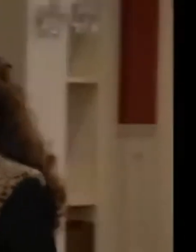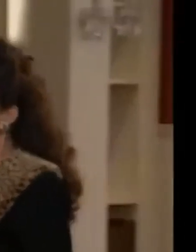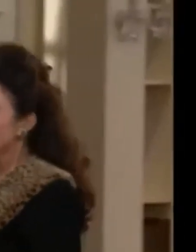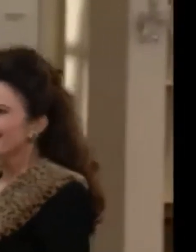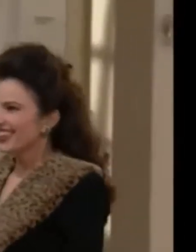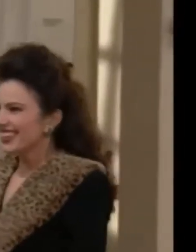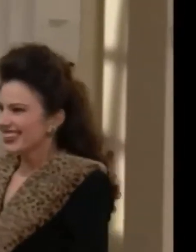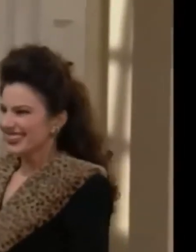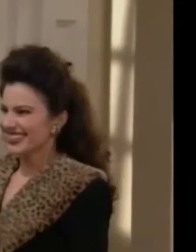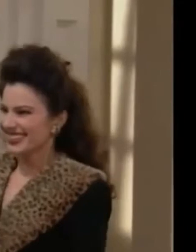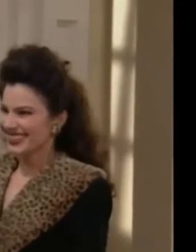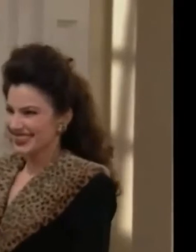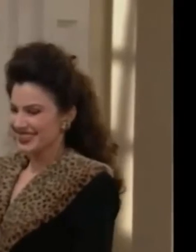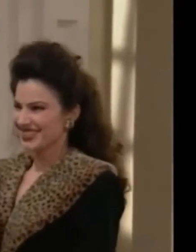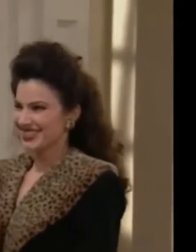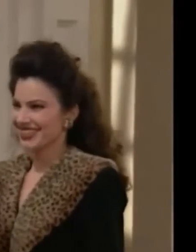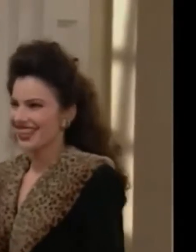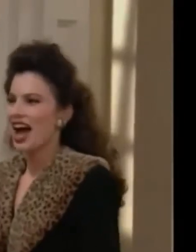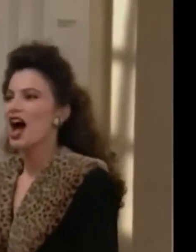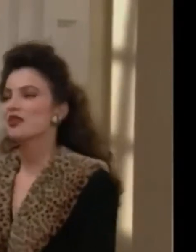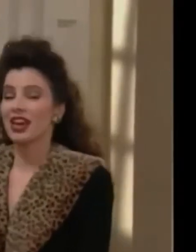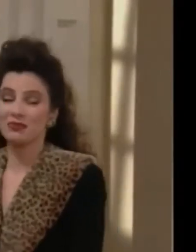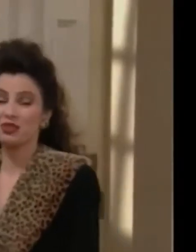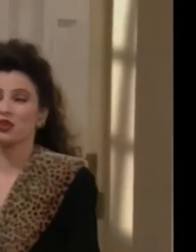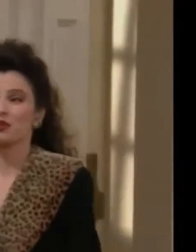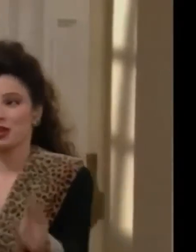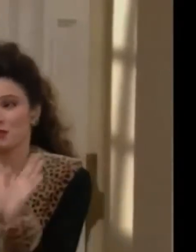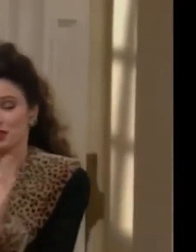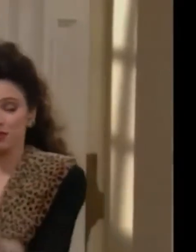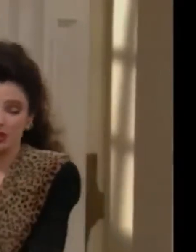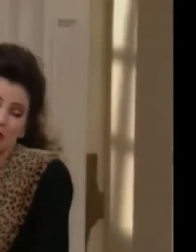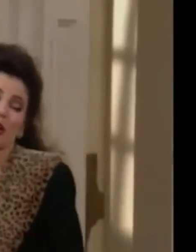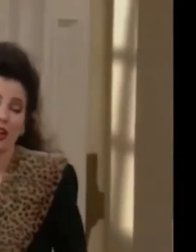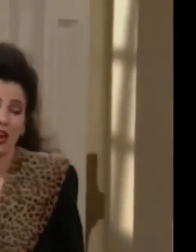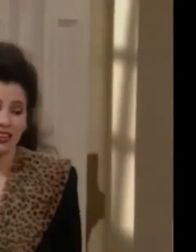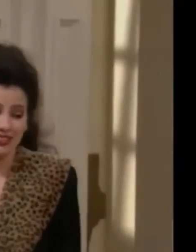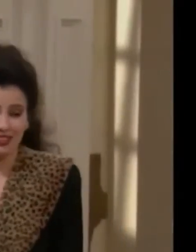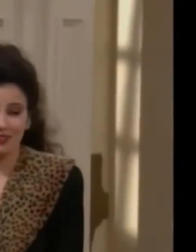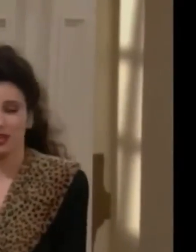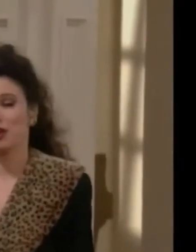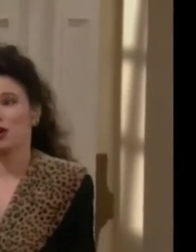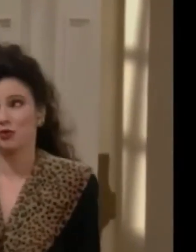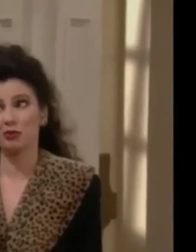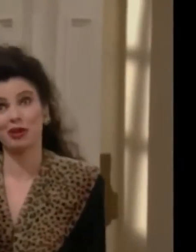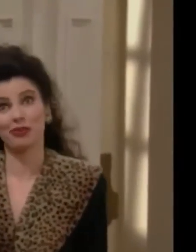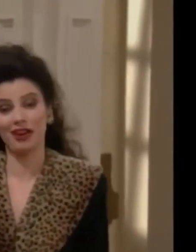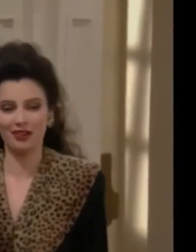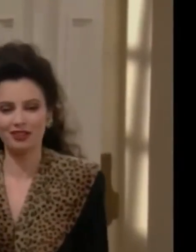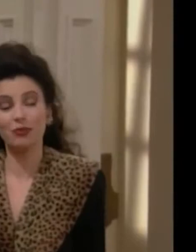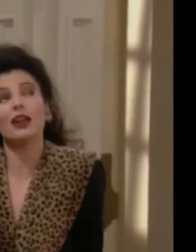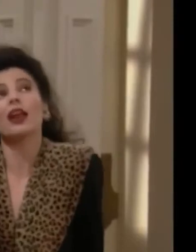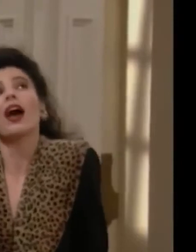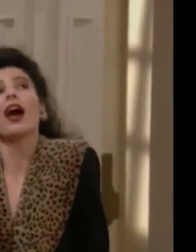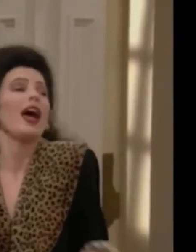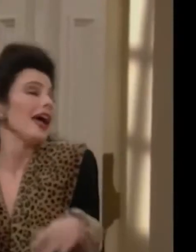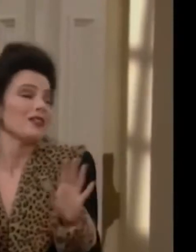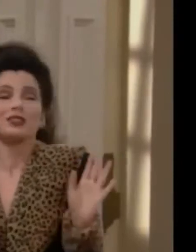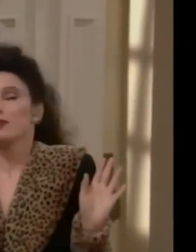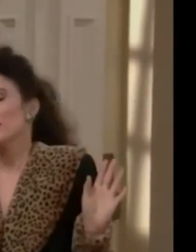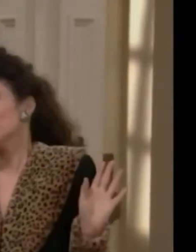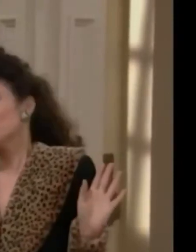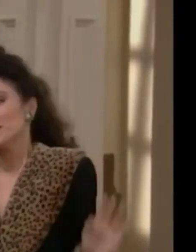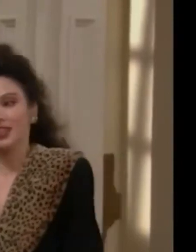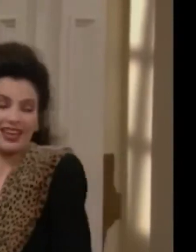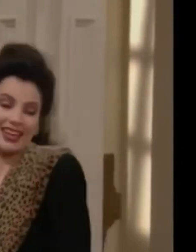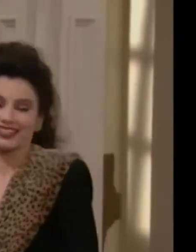here? Is that a problem? Oh, yeah, I'm sure I'm gonna miss being 29 and still living at home with my parents. But if